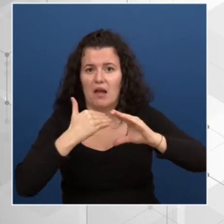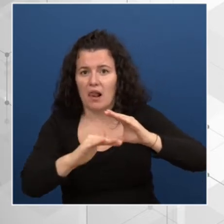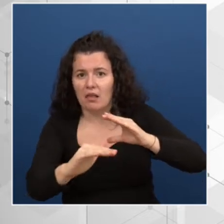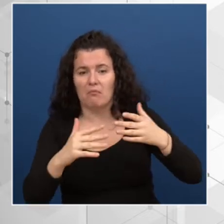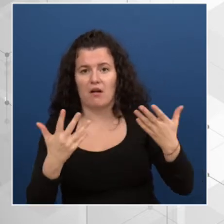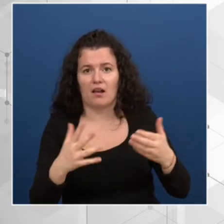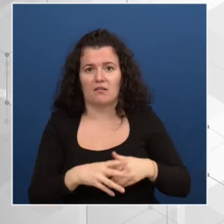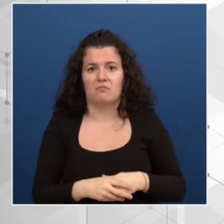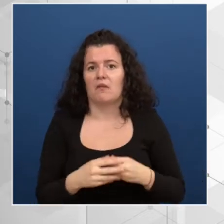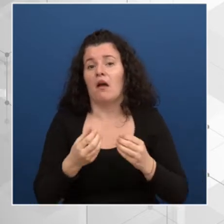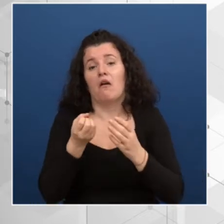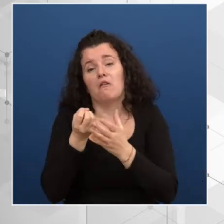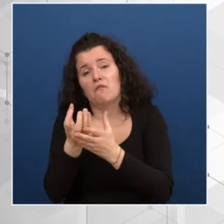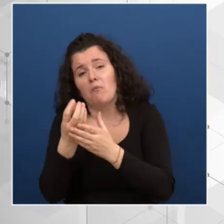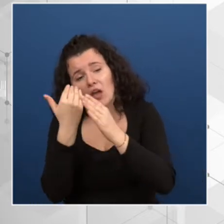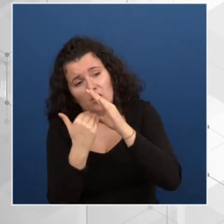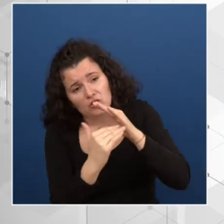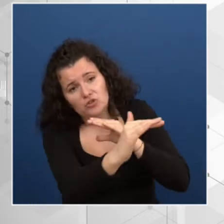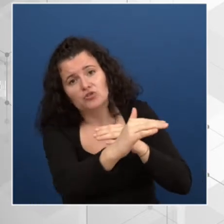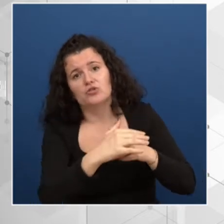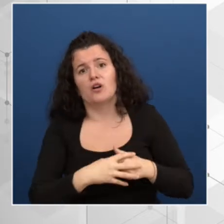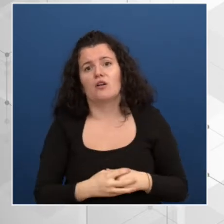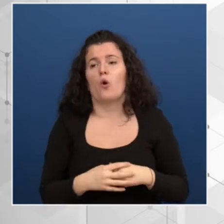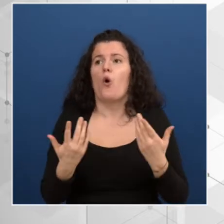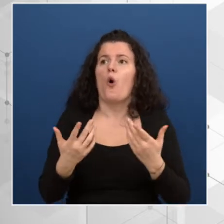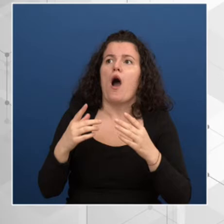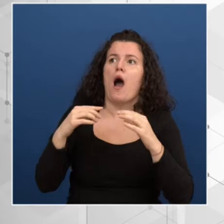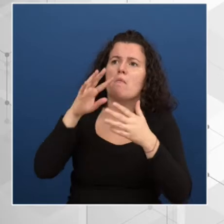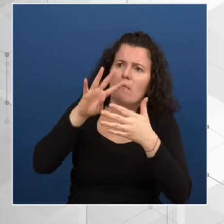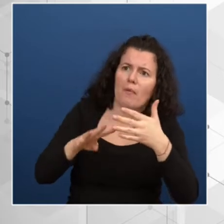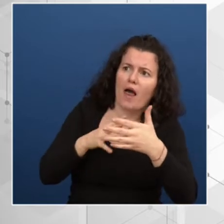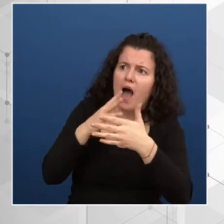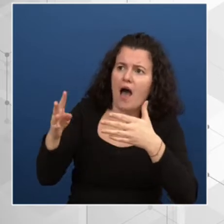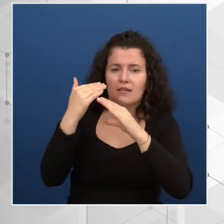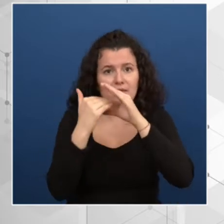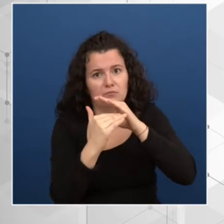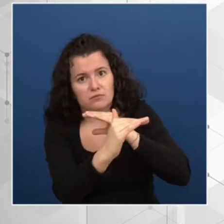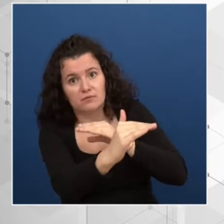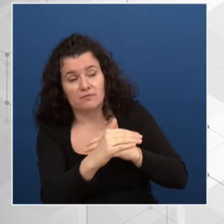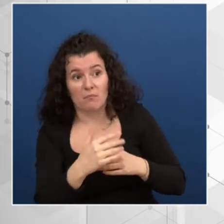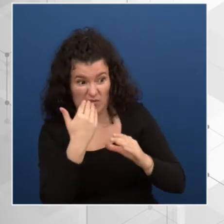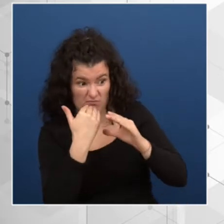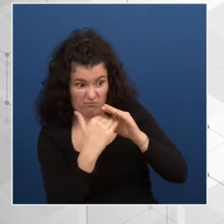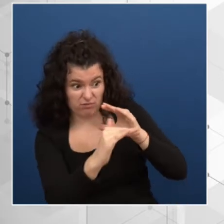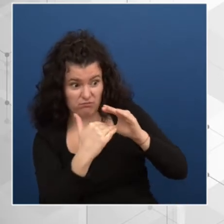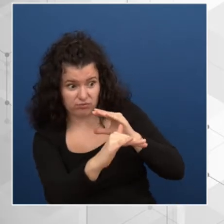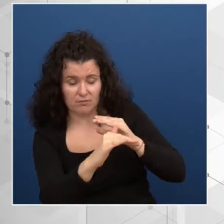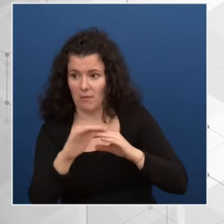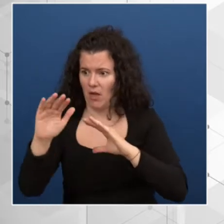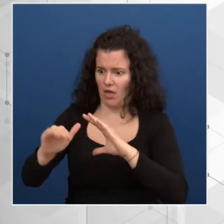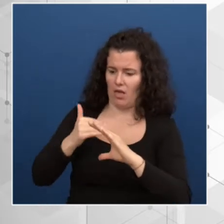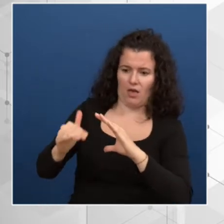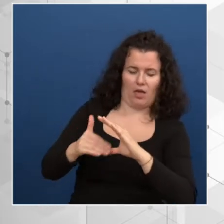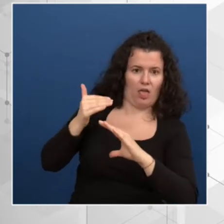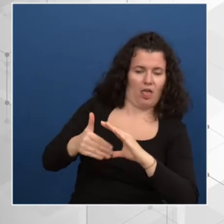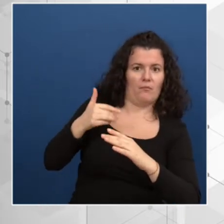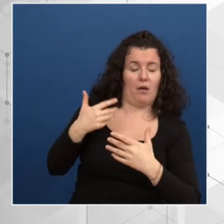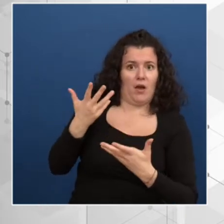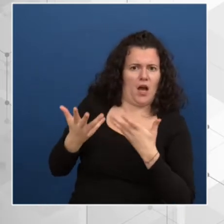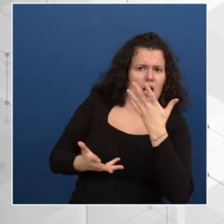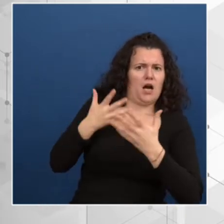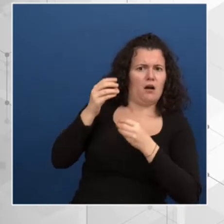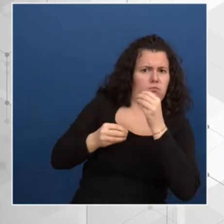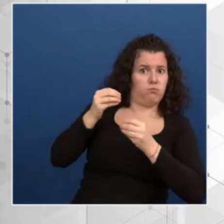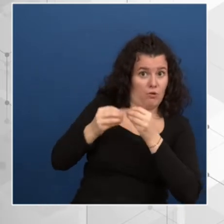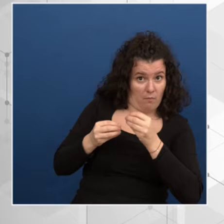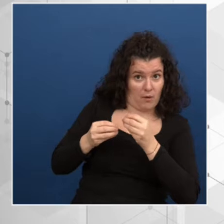do a lot of things with email. Do you realize that your email could be causing someone a challenge? So I've got a couple of thoughts on